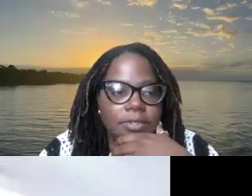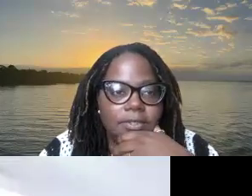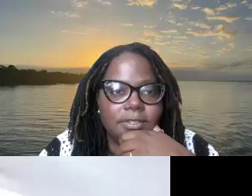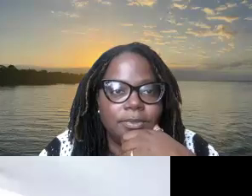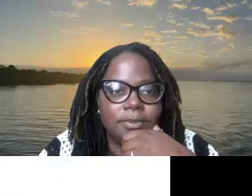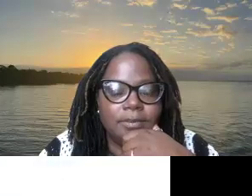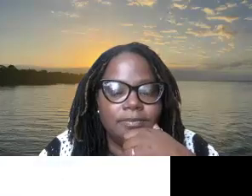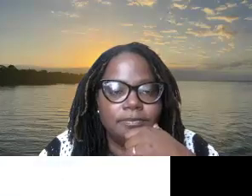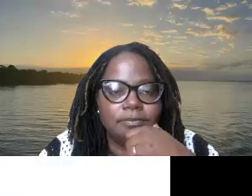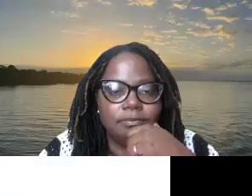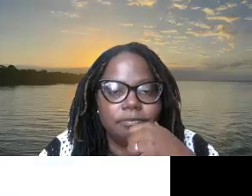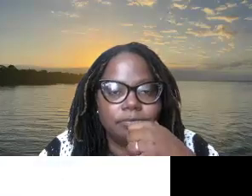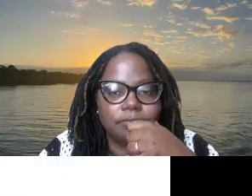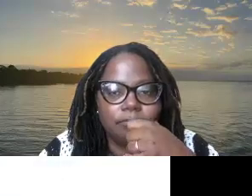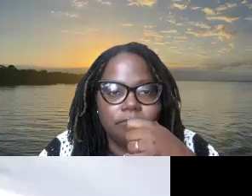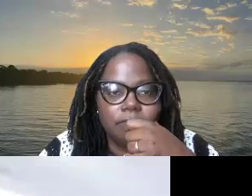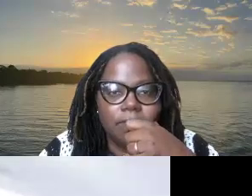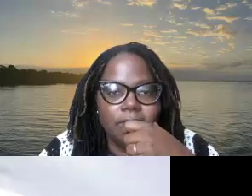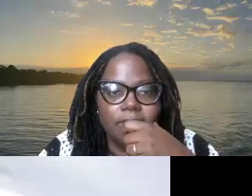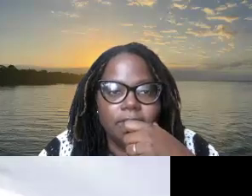We have a youth leadership program.